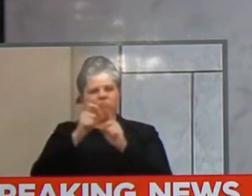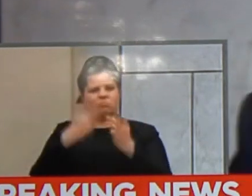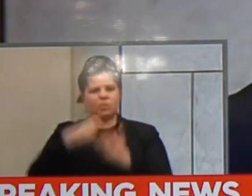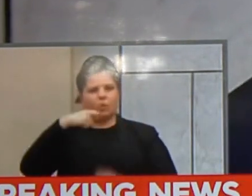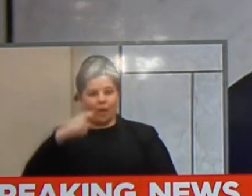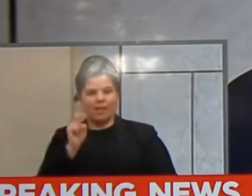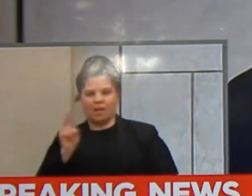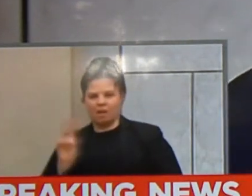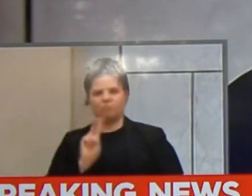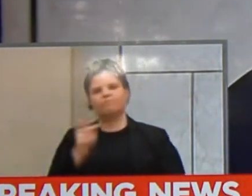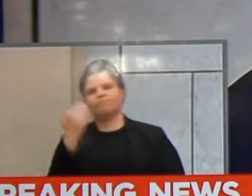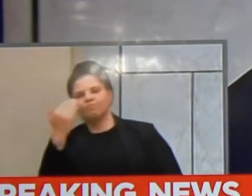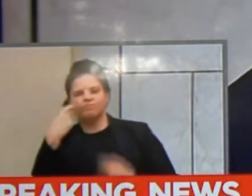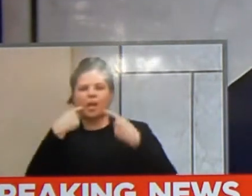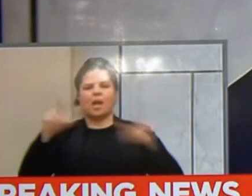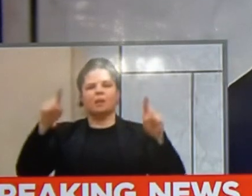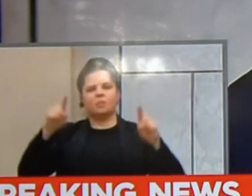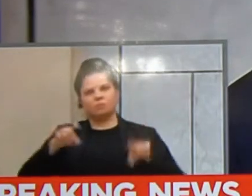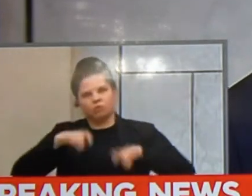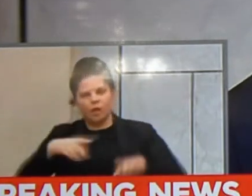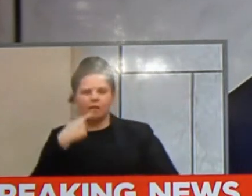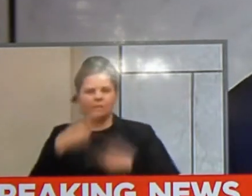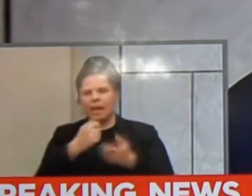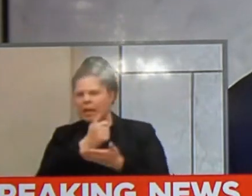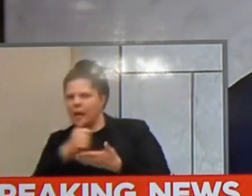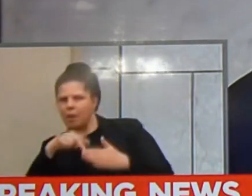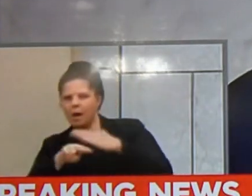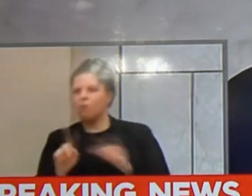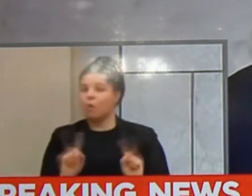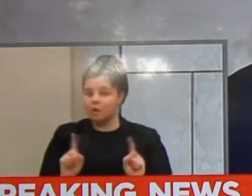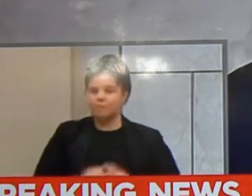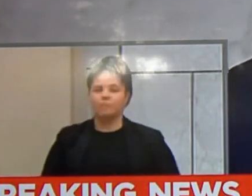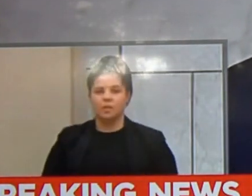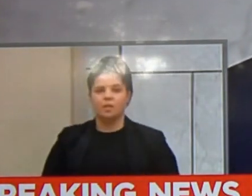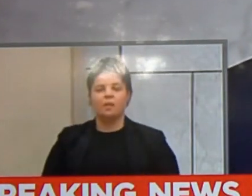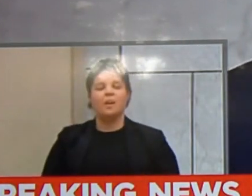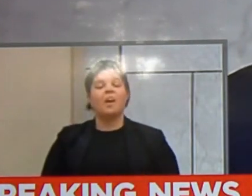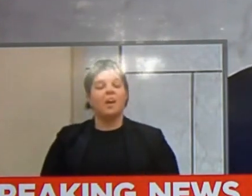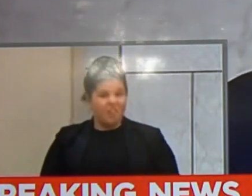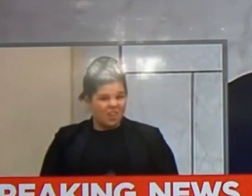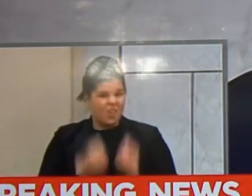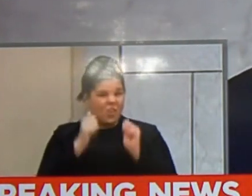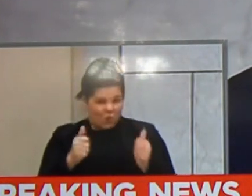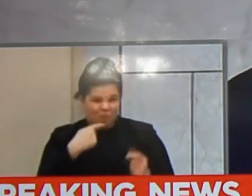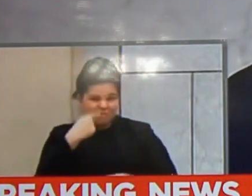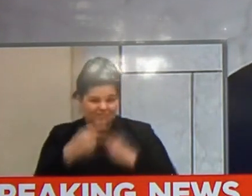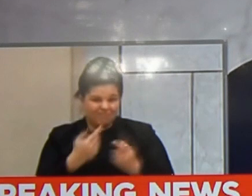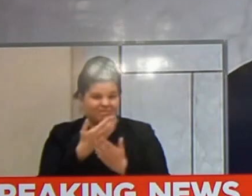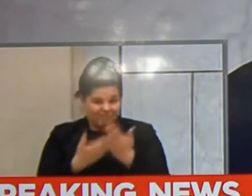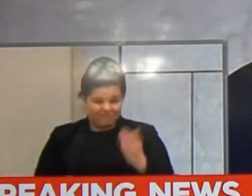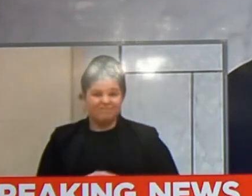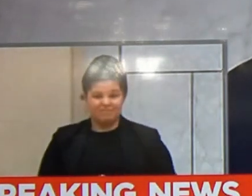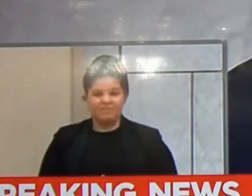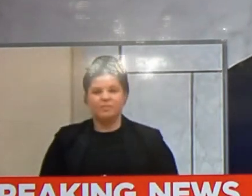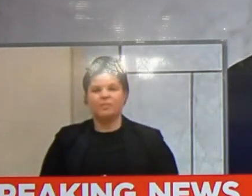nation. The good news, though, is that on the scenario planning we have at the moment, we are tracking well, but we can take